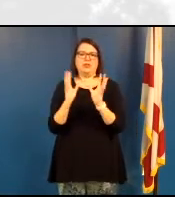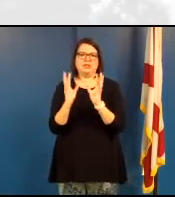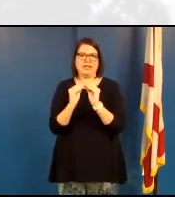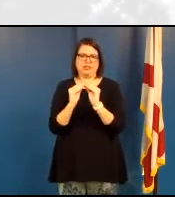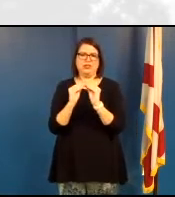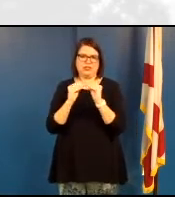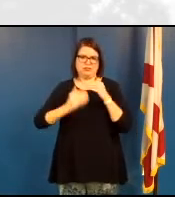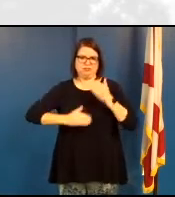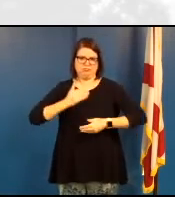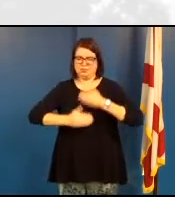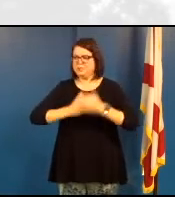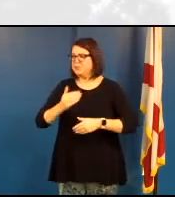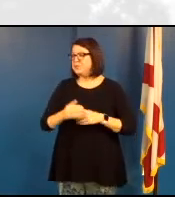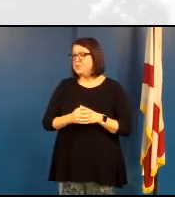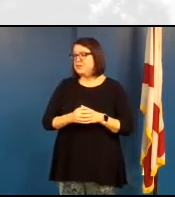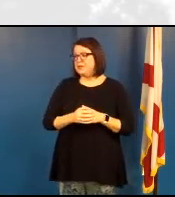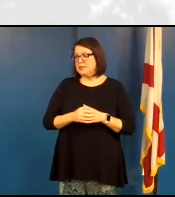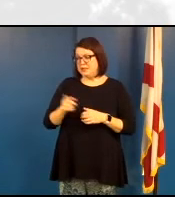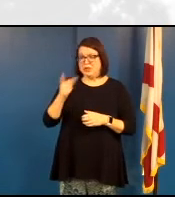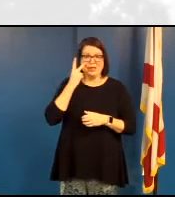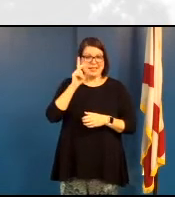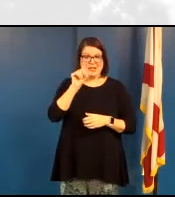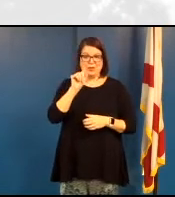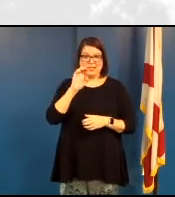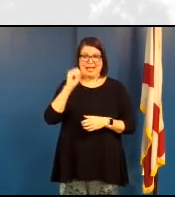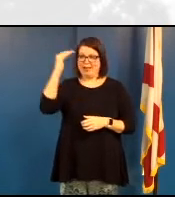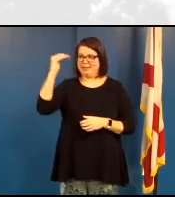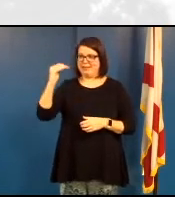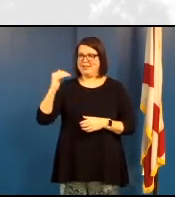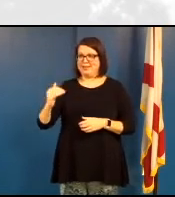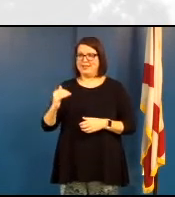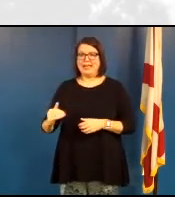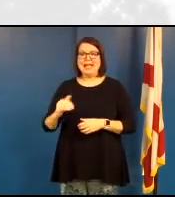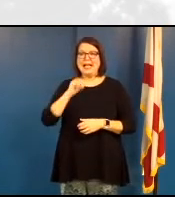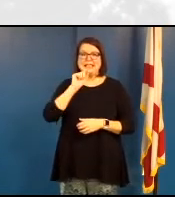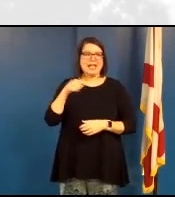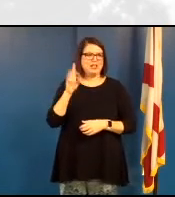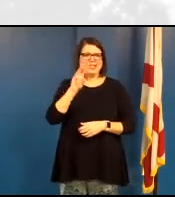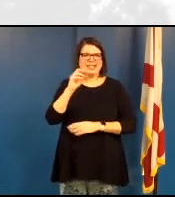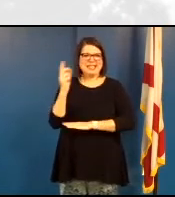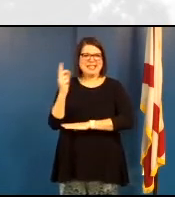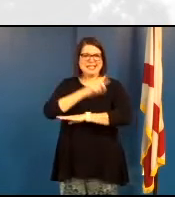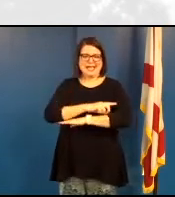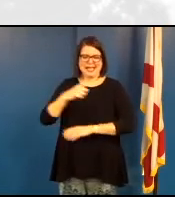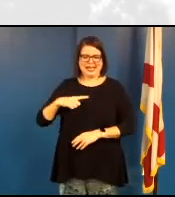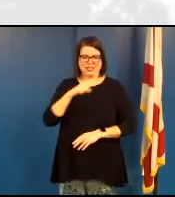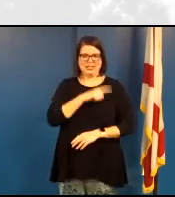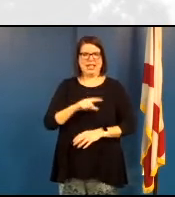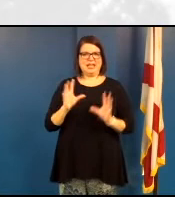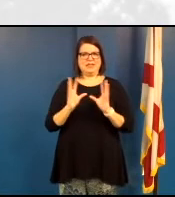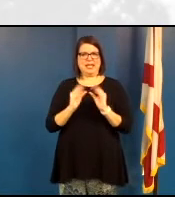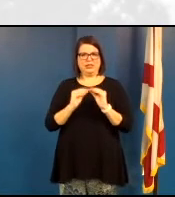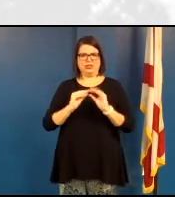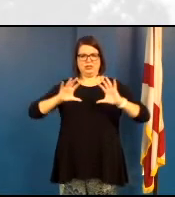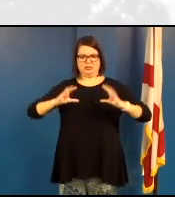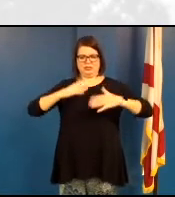So essentially you can look at it, it won't just be a 60-day legislative session, it's gonna be a lot more than that. I've joked and I said those committee weeks